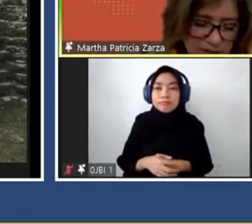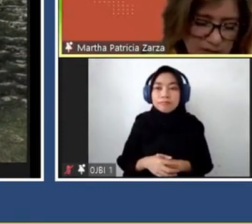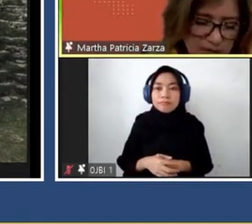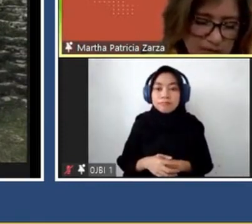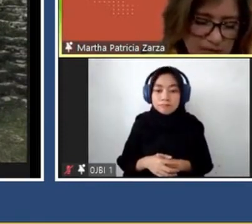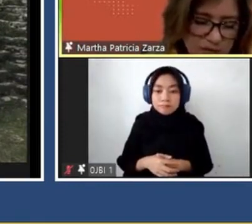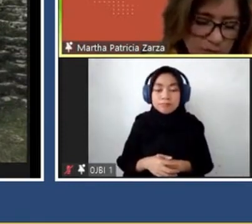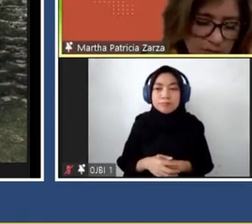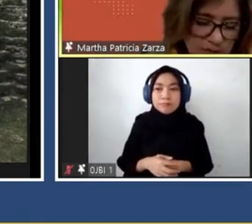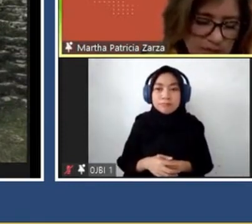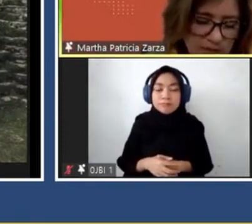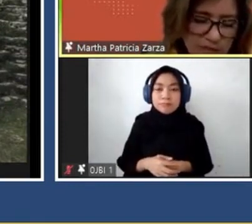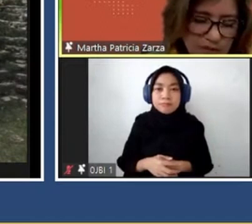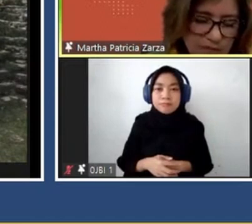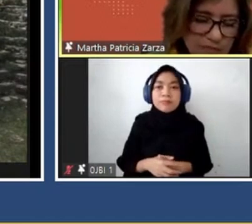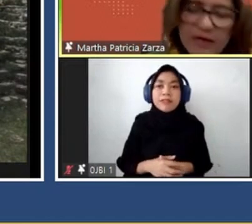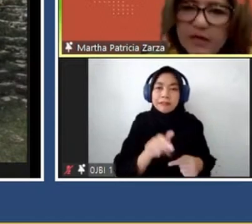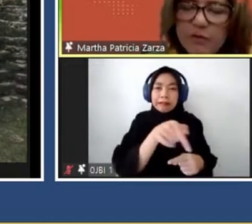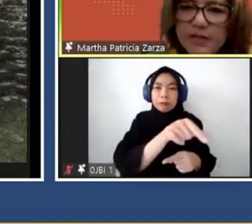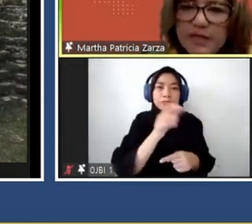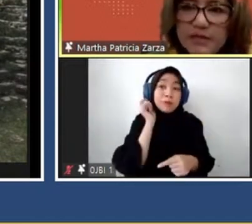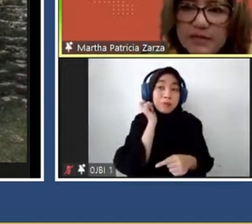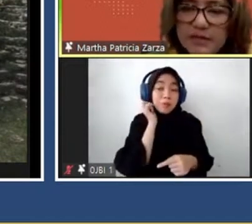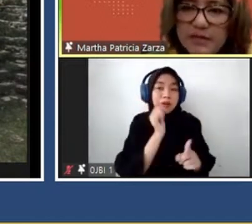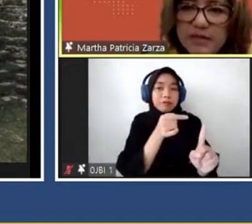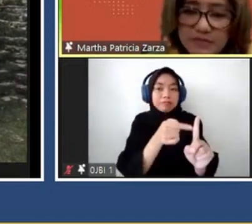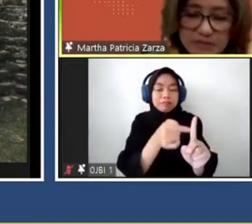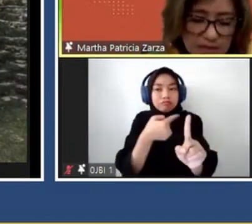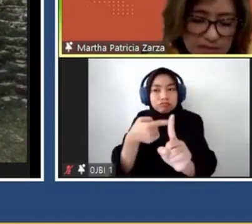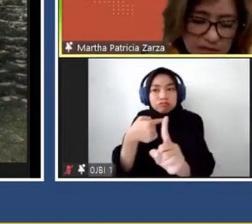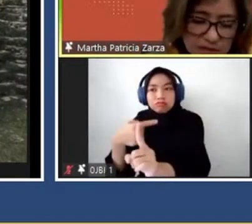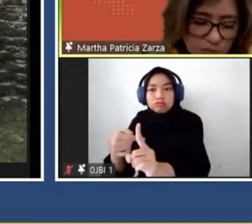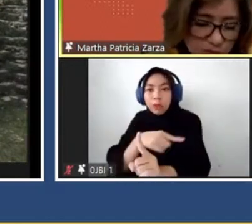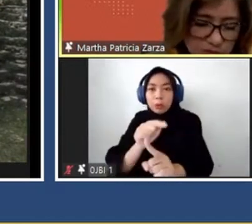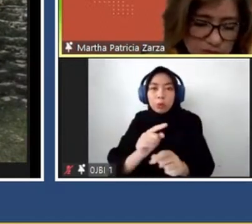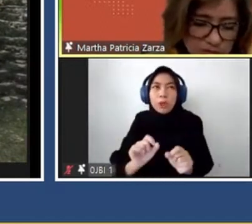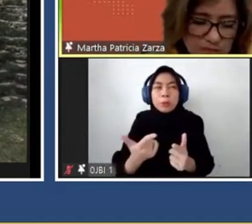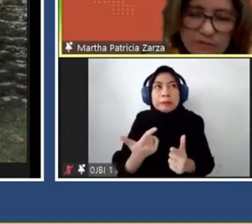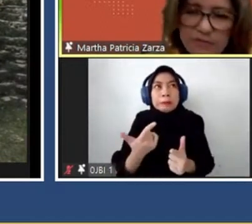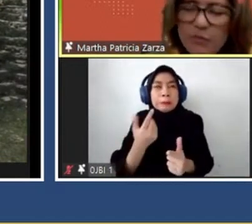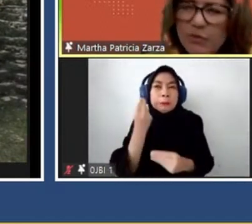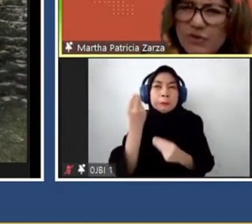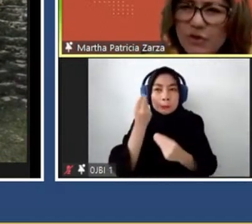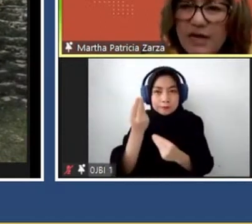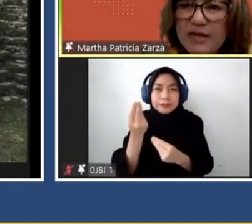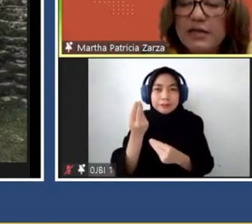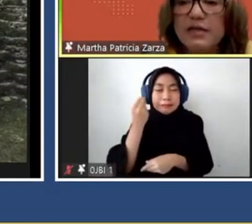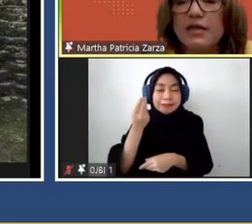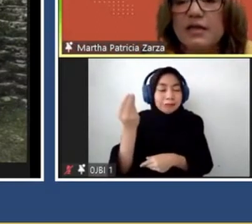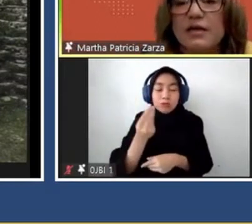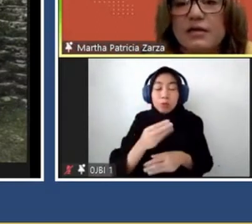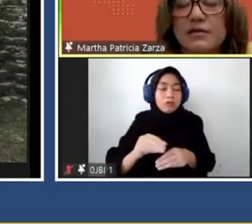recognize that these women have very complicated lifestyles. They work so